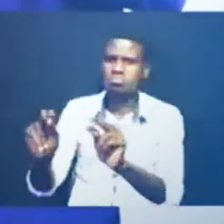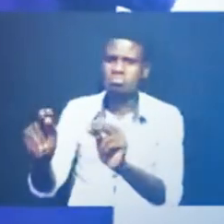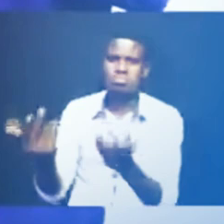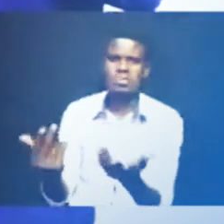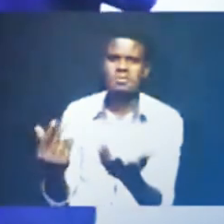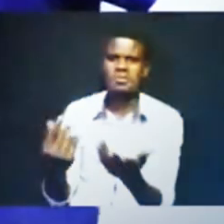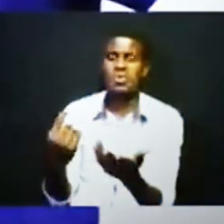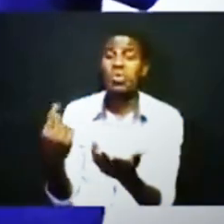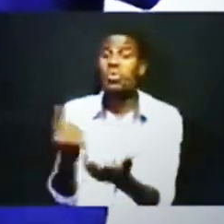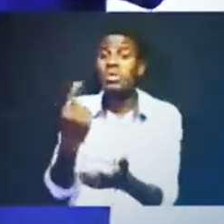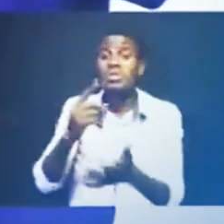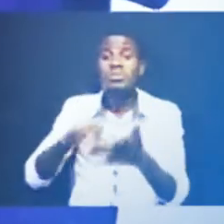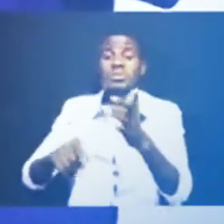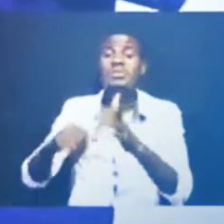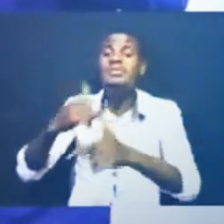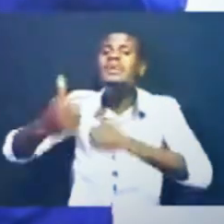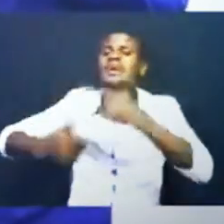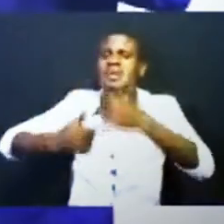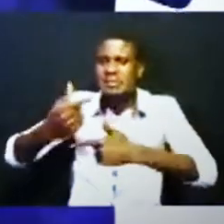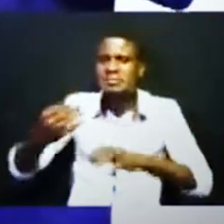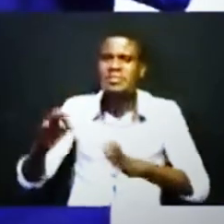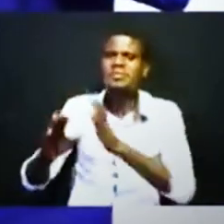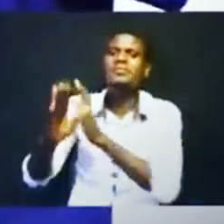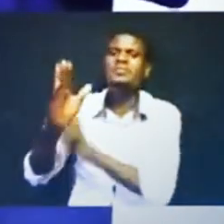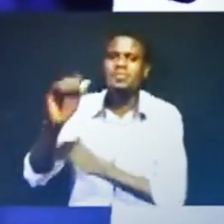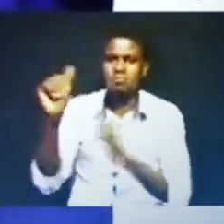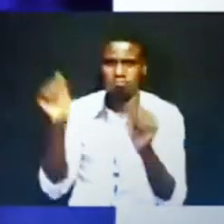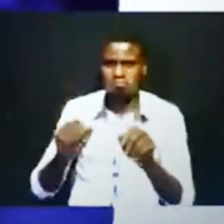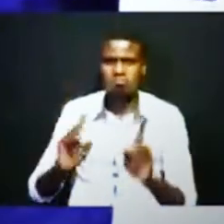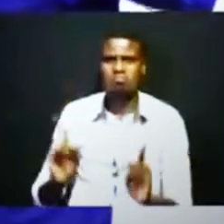except what the grace of God can do